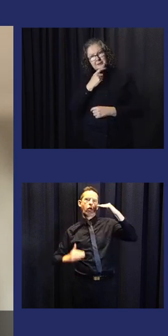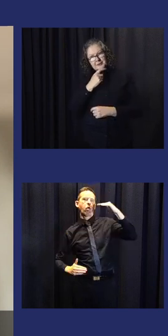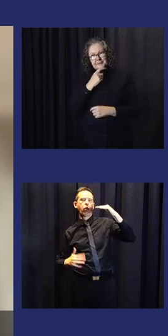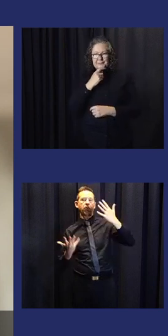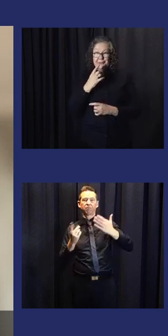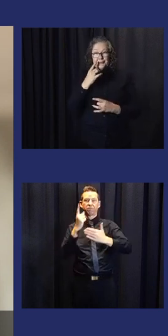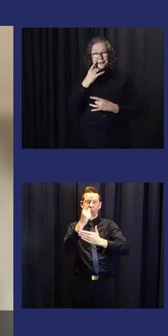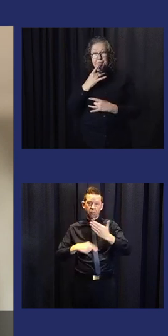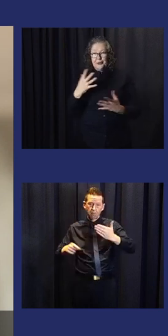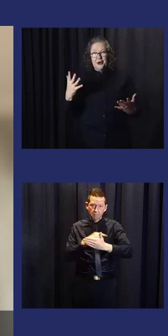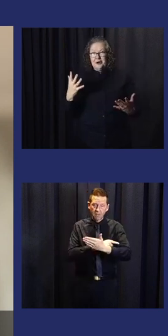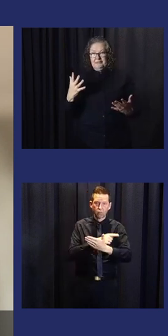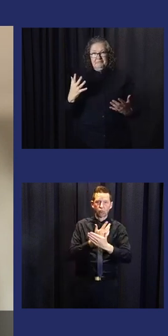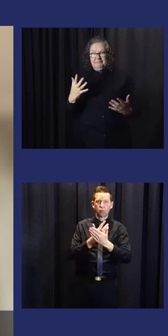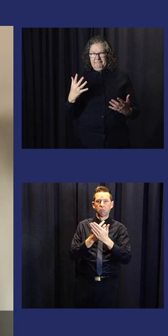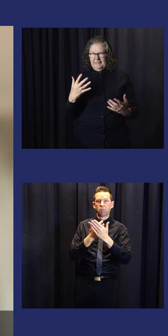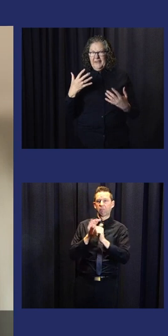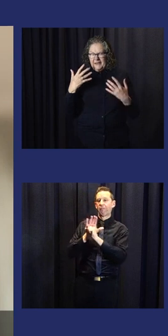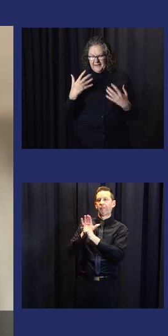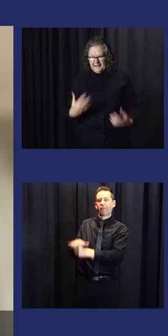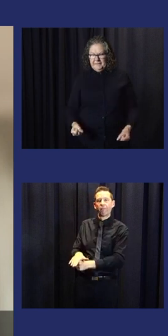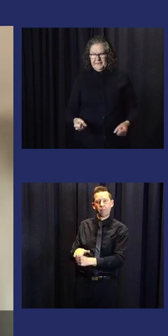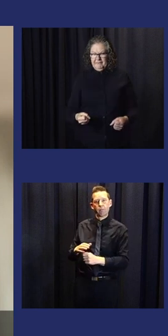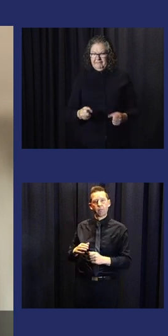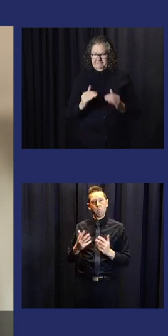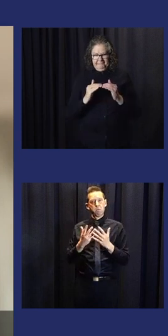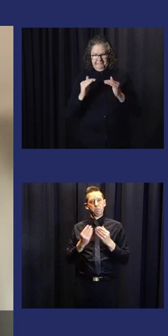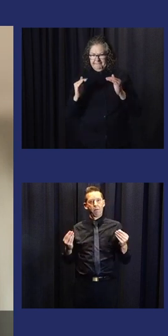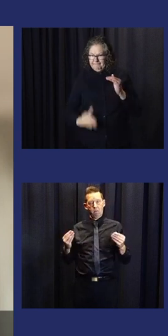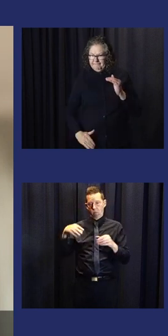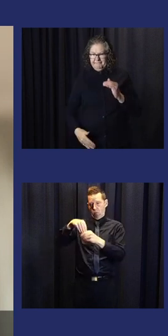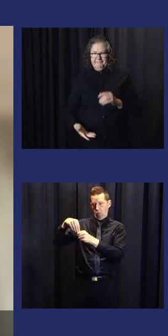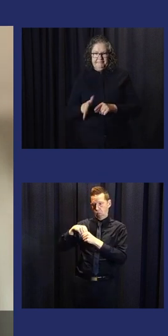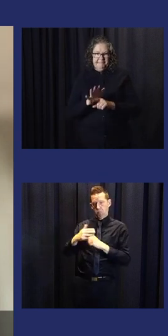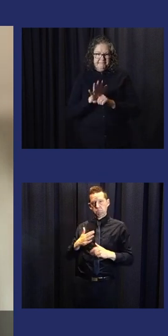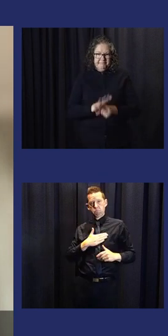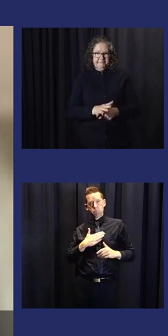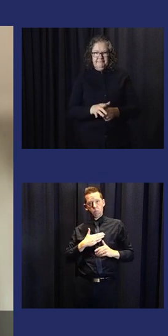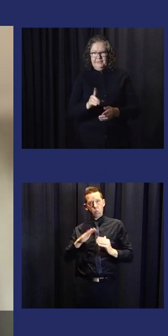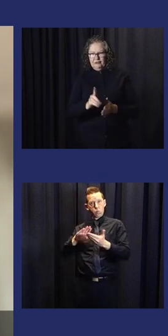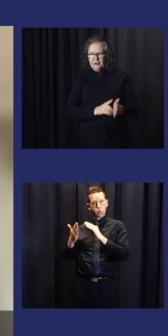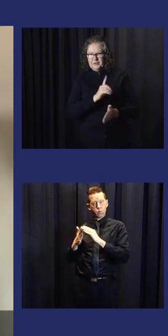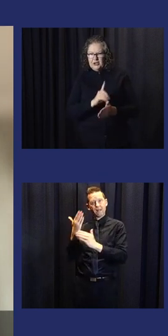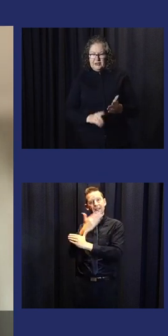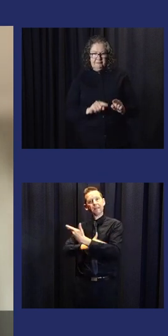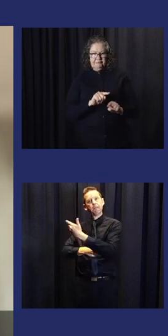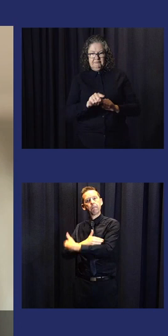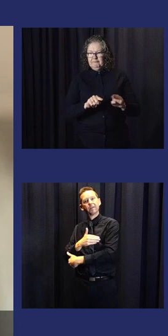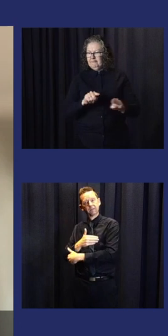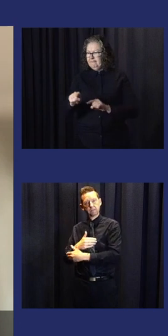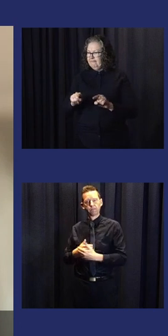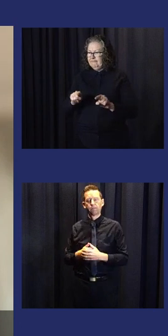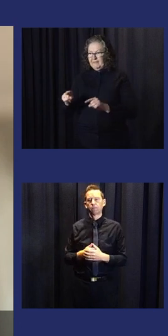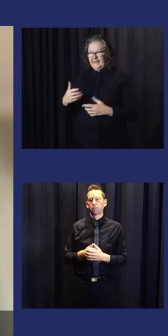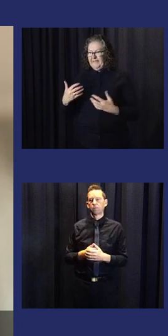and discrimination that lots of communities within our communities experience. So for people